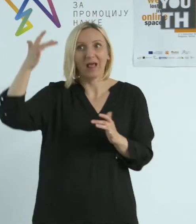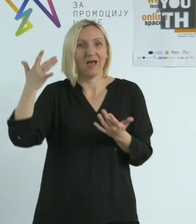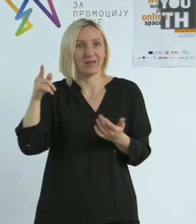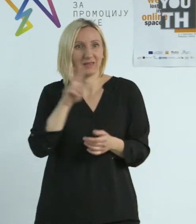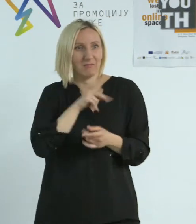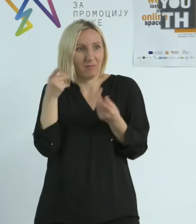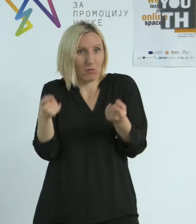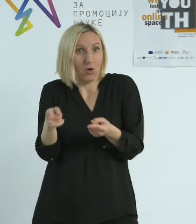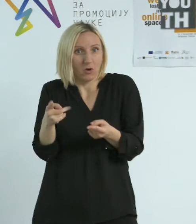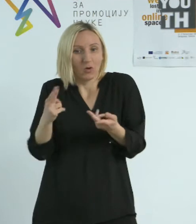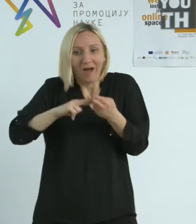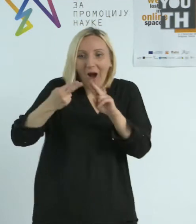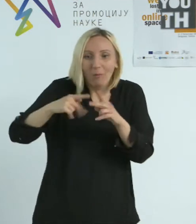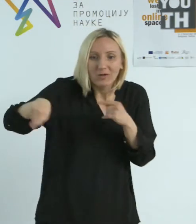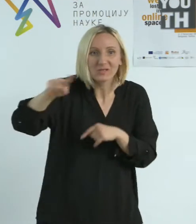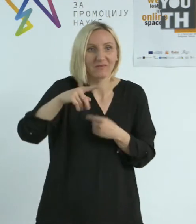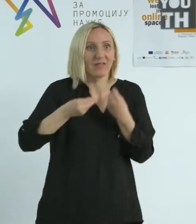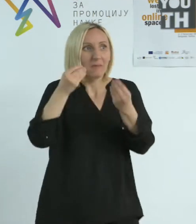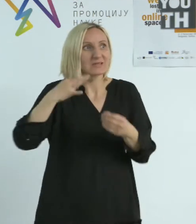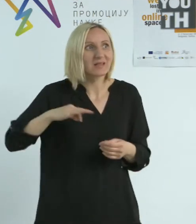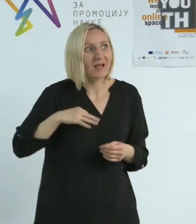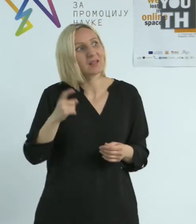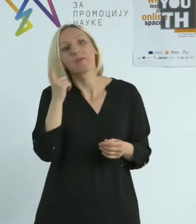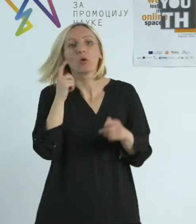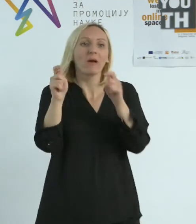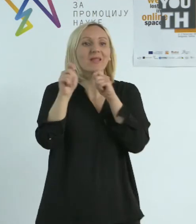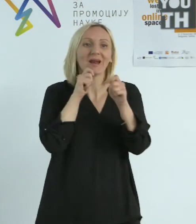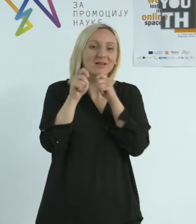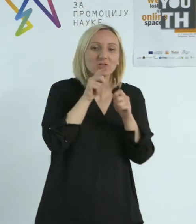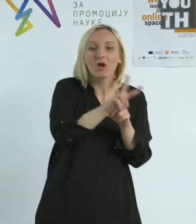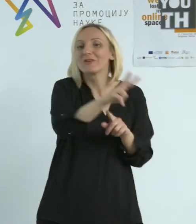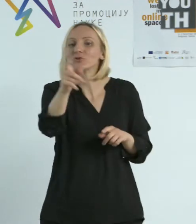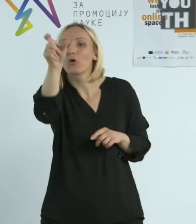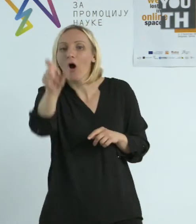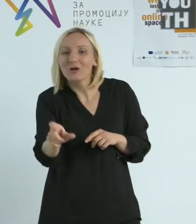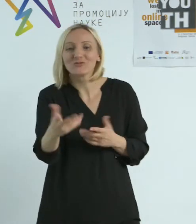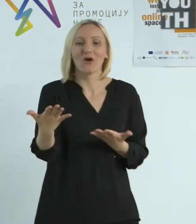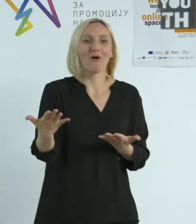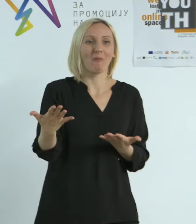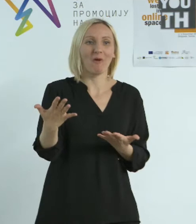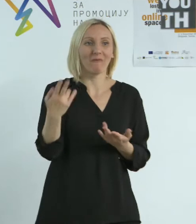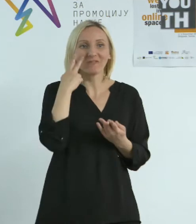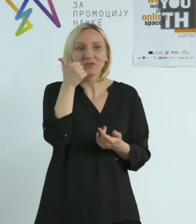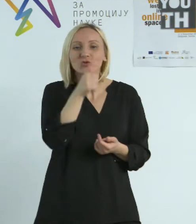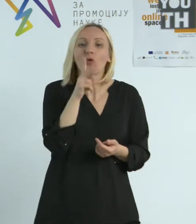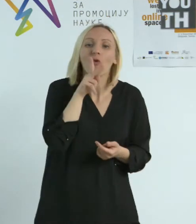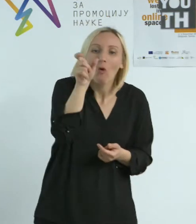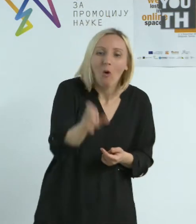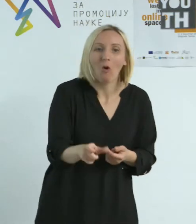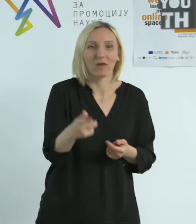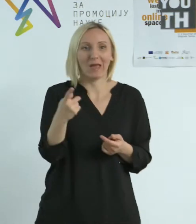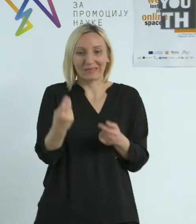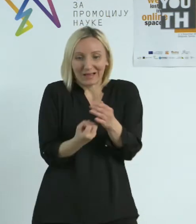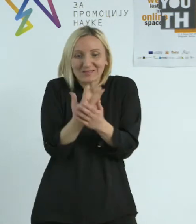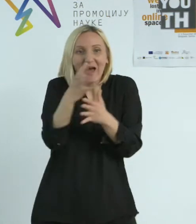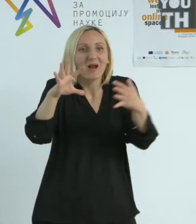bingo activities in which you would give them a task. Hey, try to talk to this other person, see who they are, what do they like, and then create this human